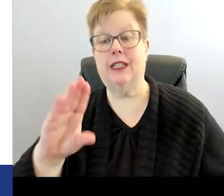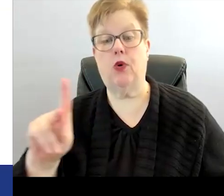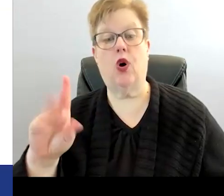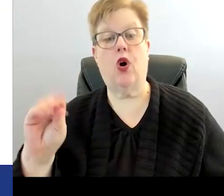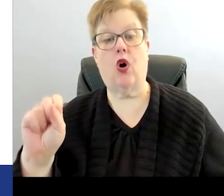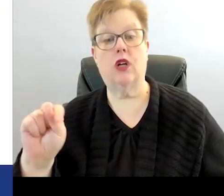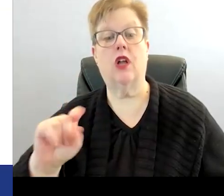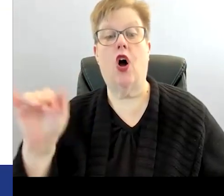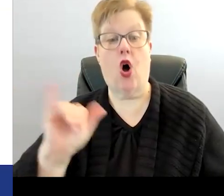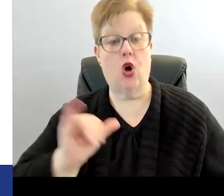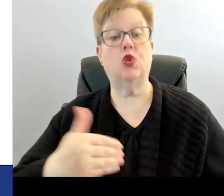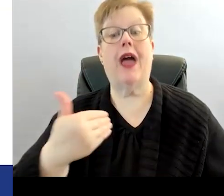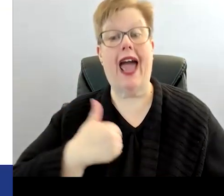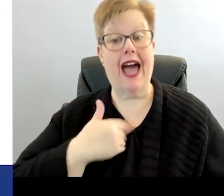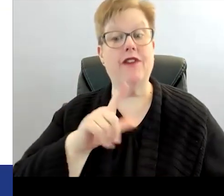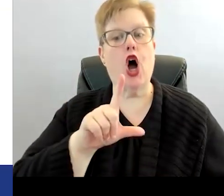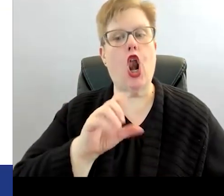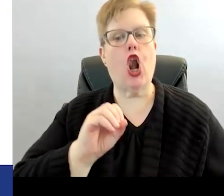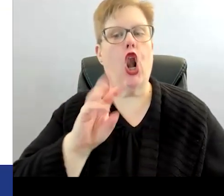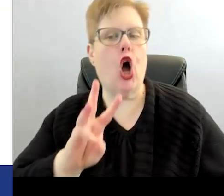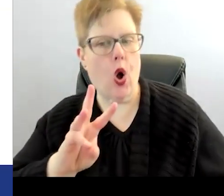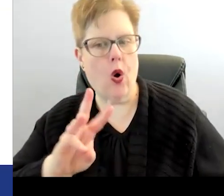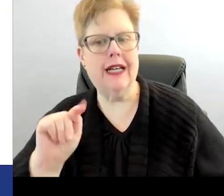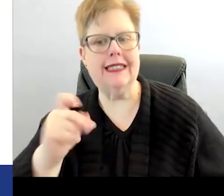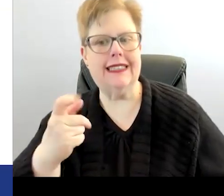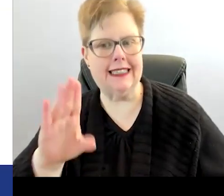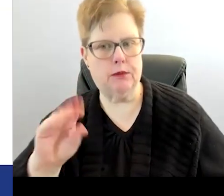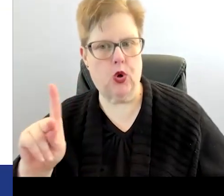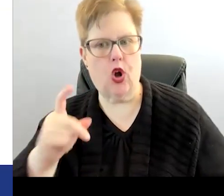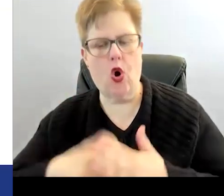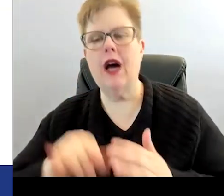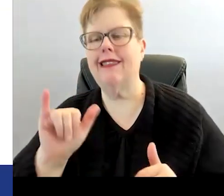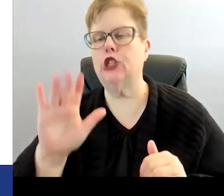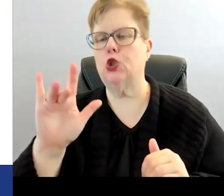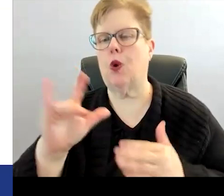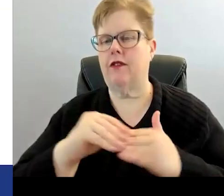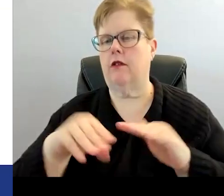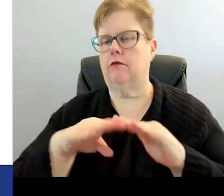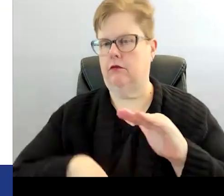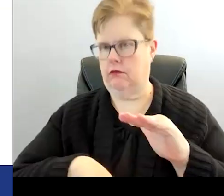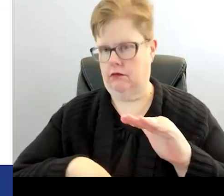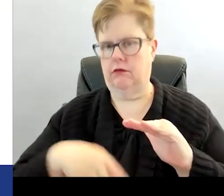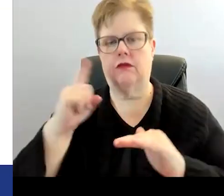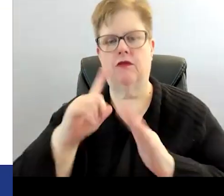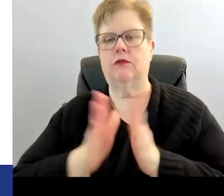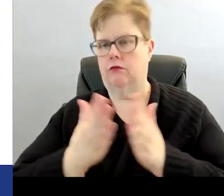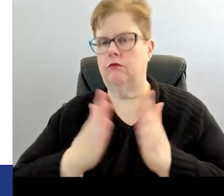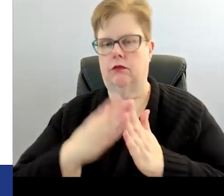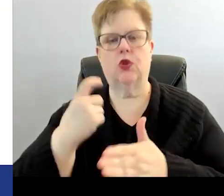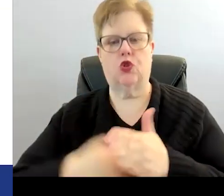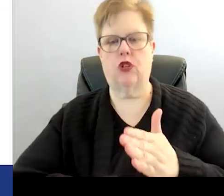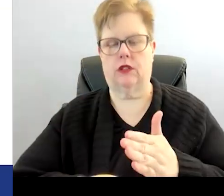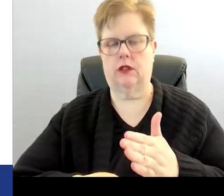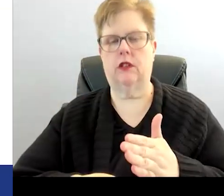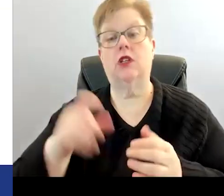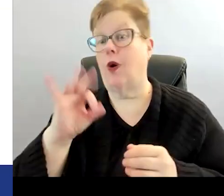textbook cost attribute. That's $25 and under for total textbook costs in the course. So